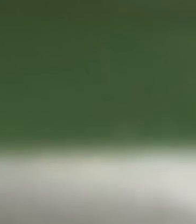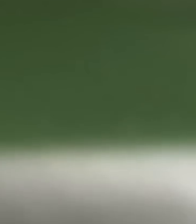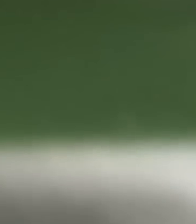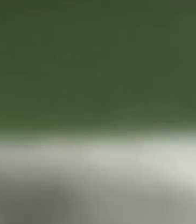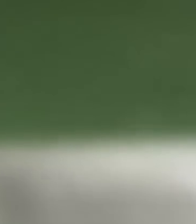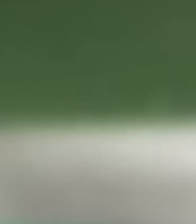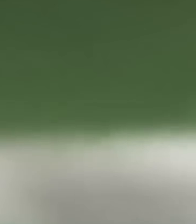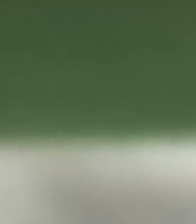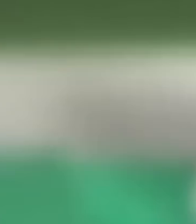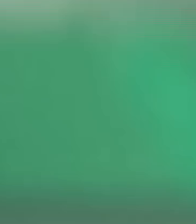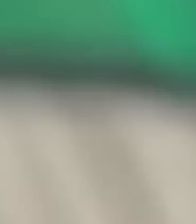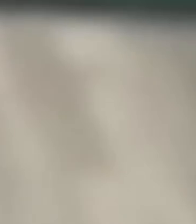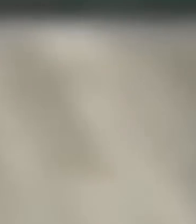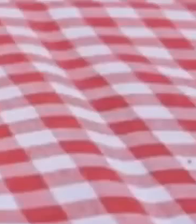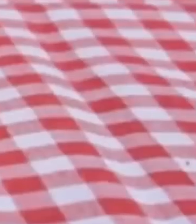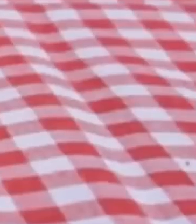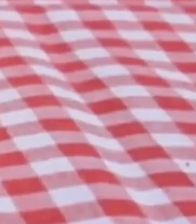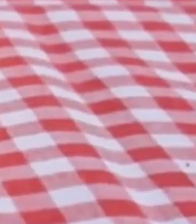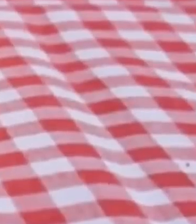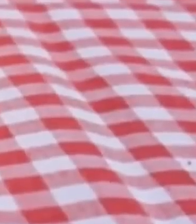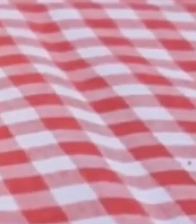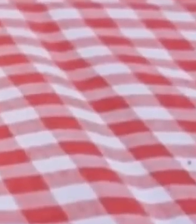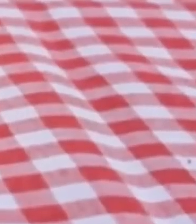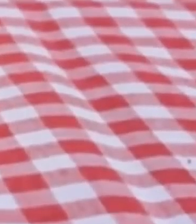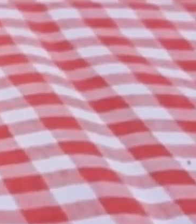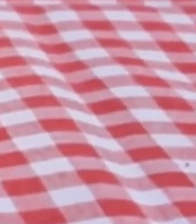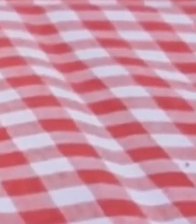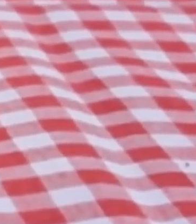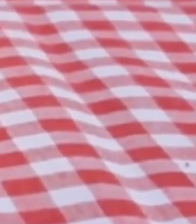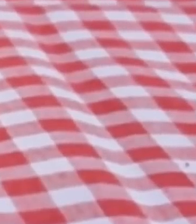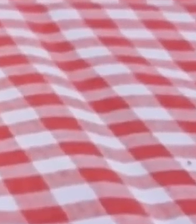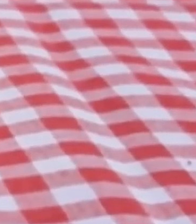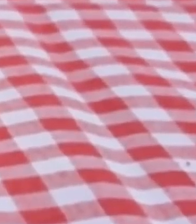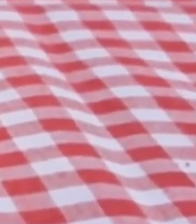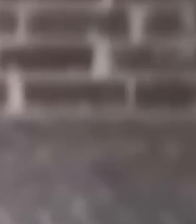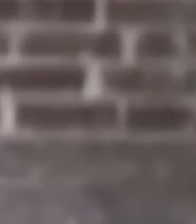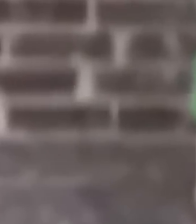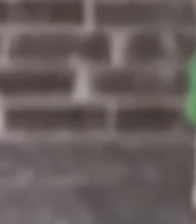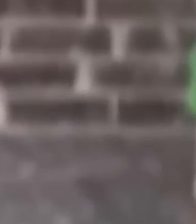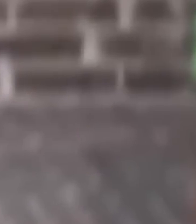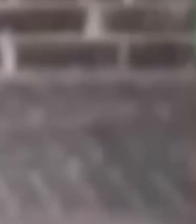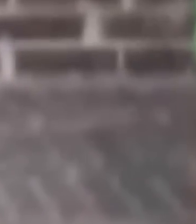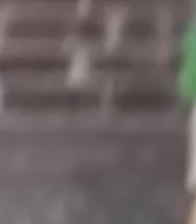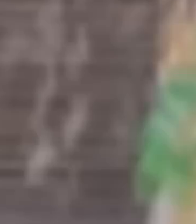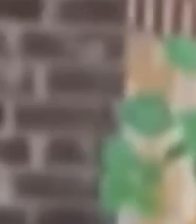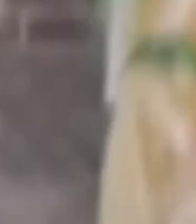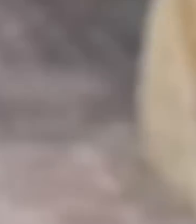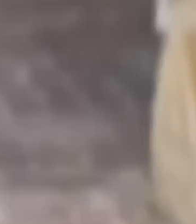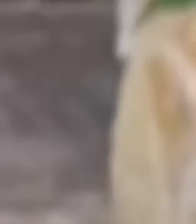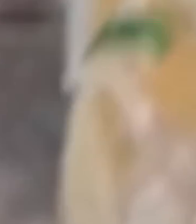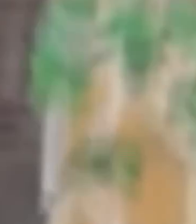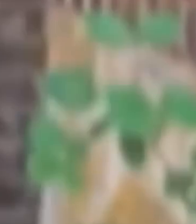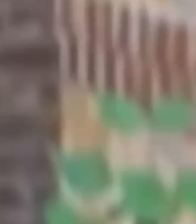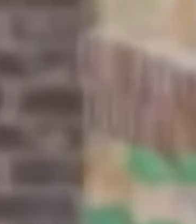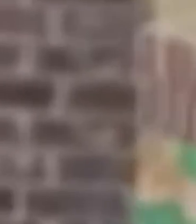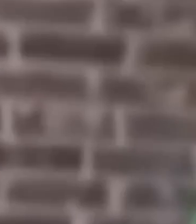Join us every Sunday for a show filled with aww, I love you